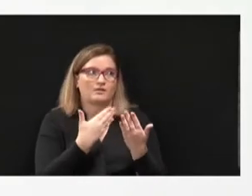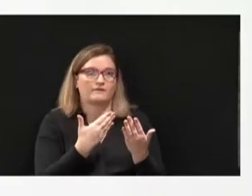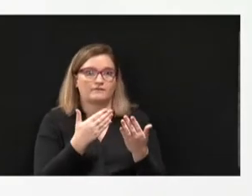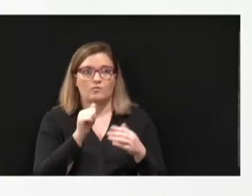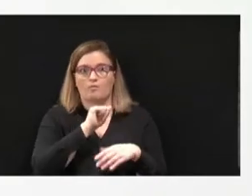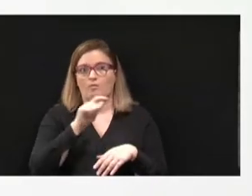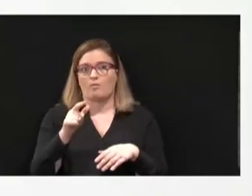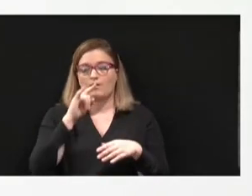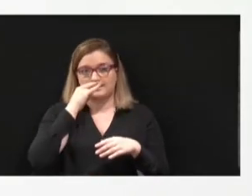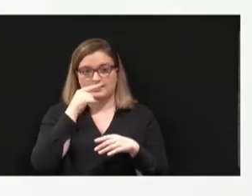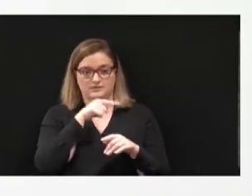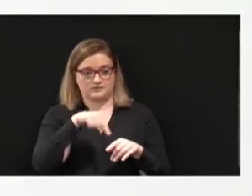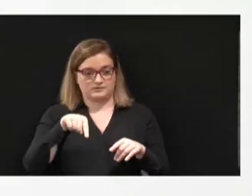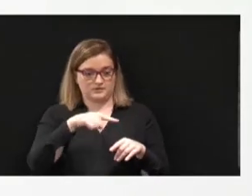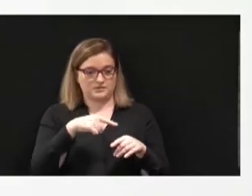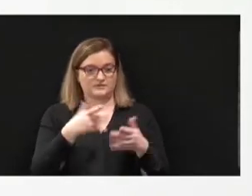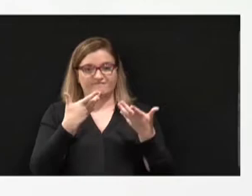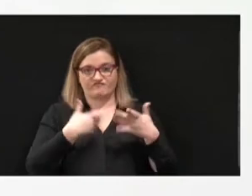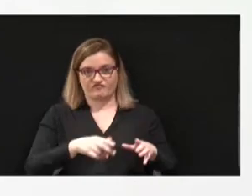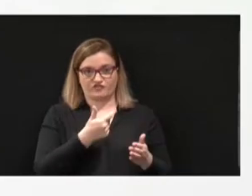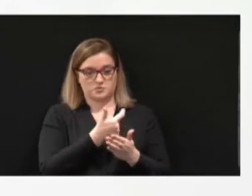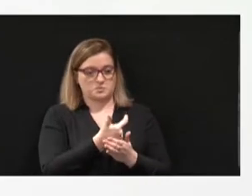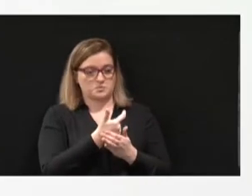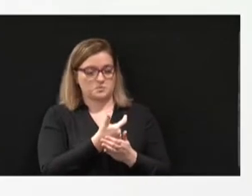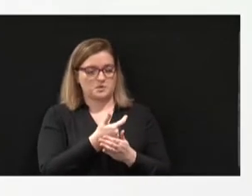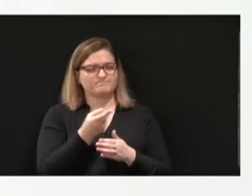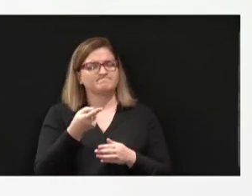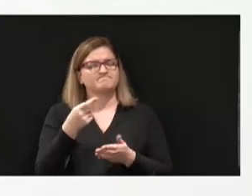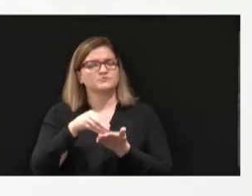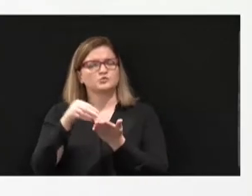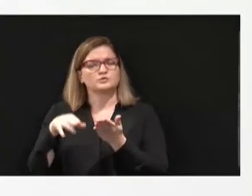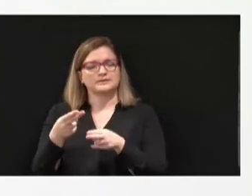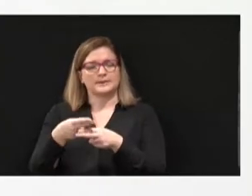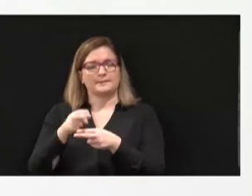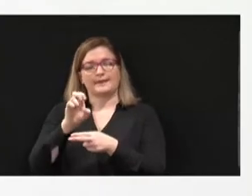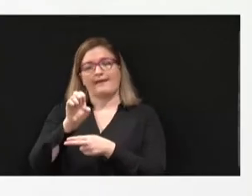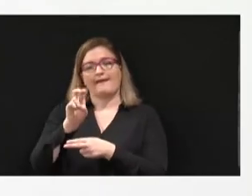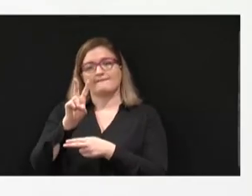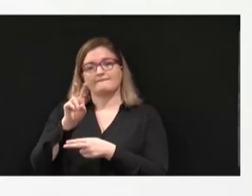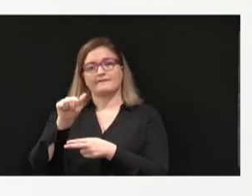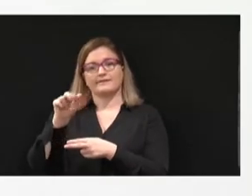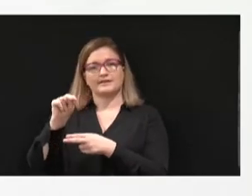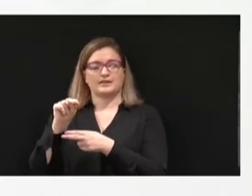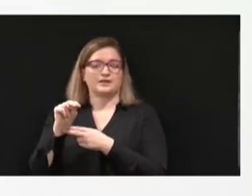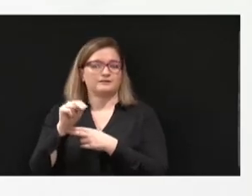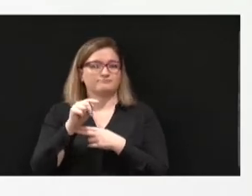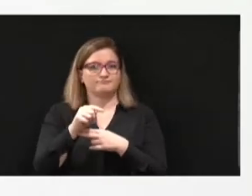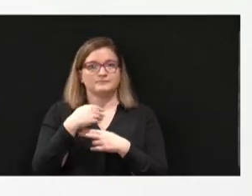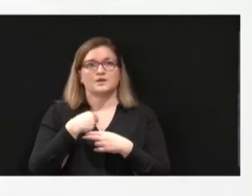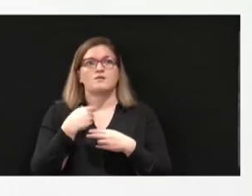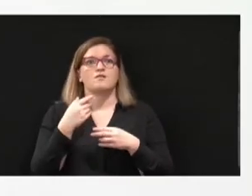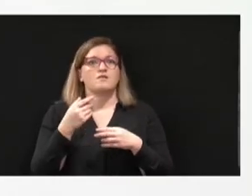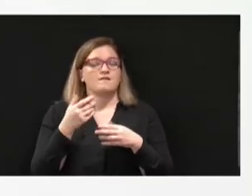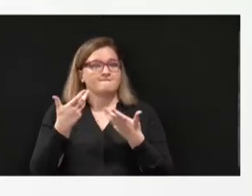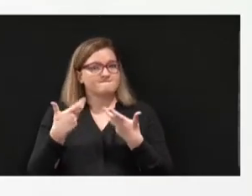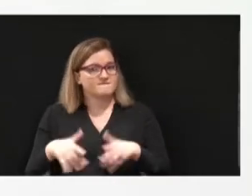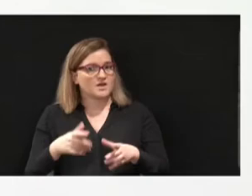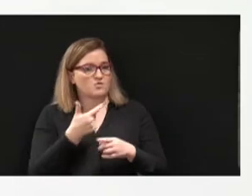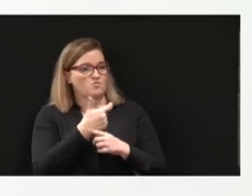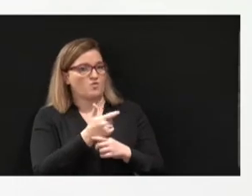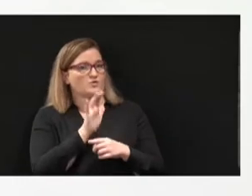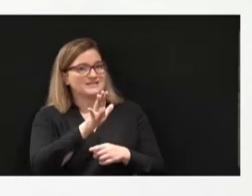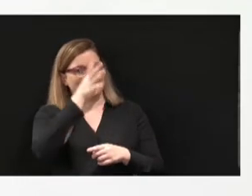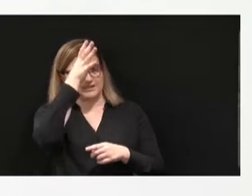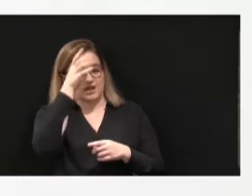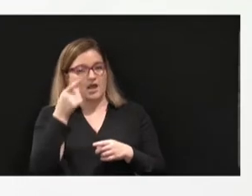Evan watched it with his dad, and he had such rich language to share about it, as did the other children. They